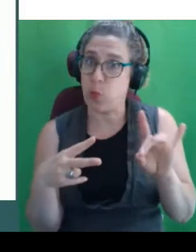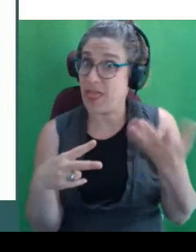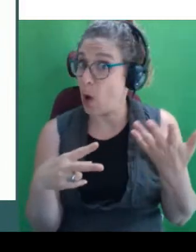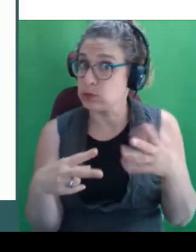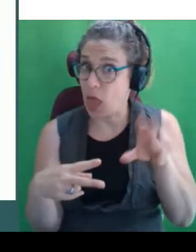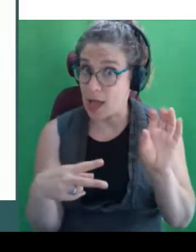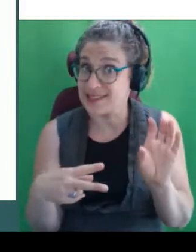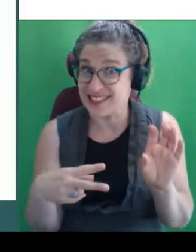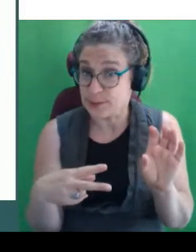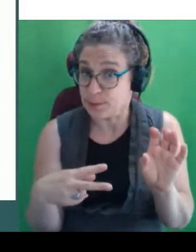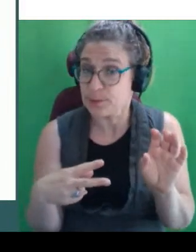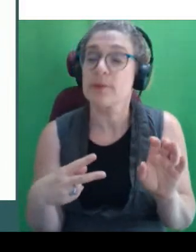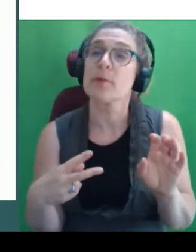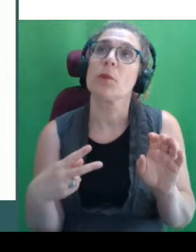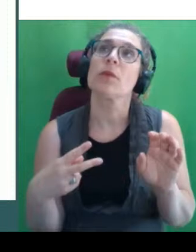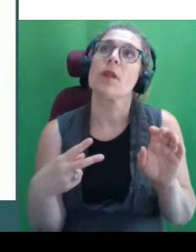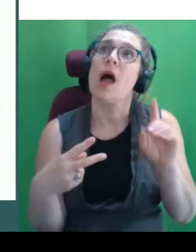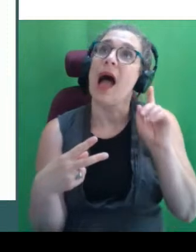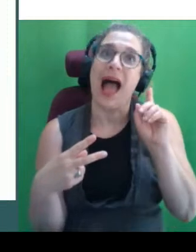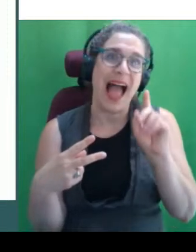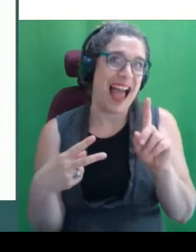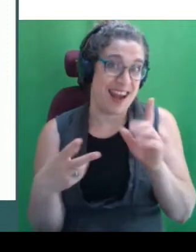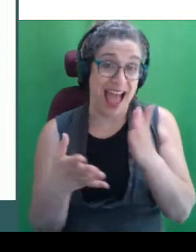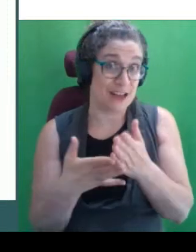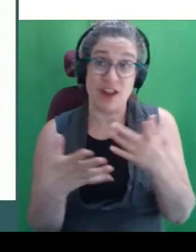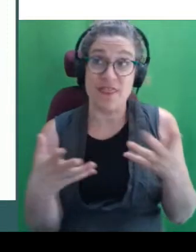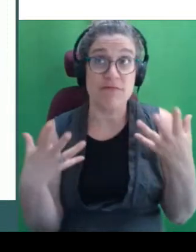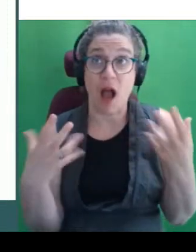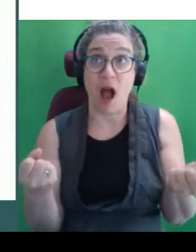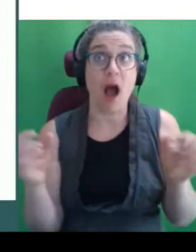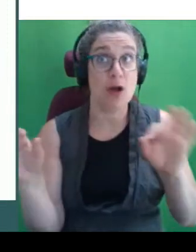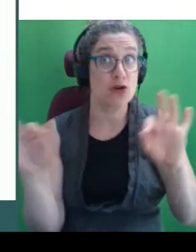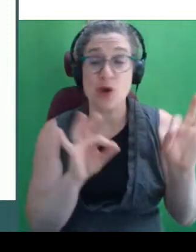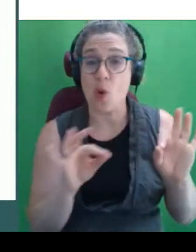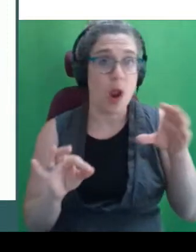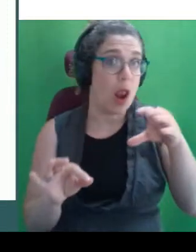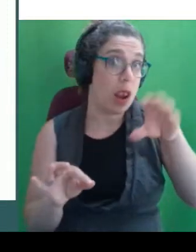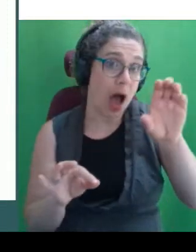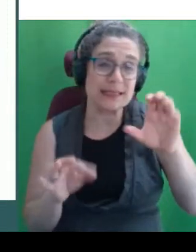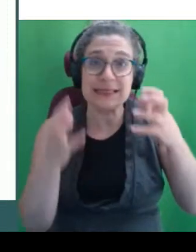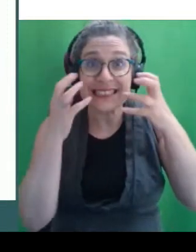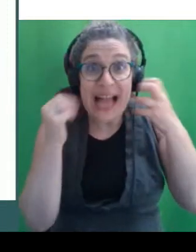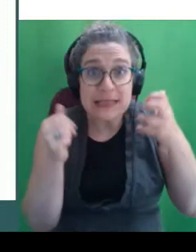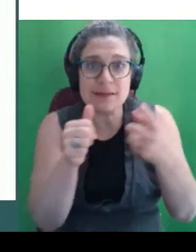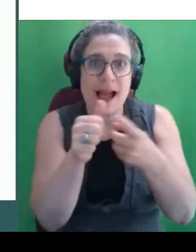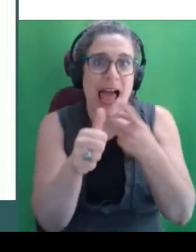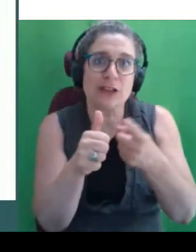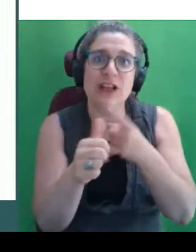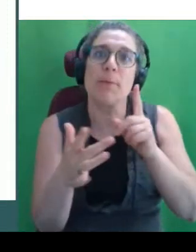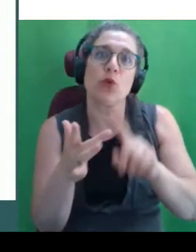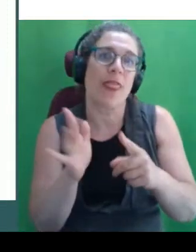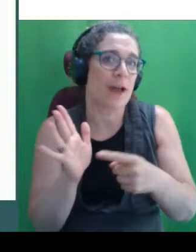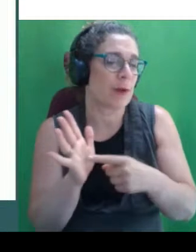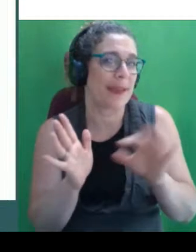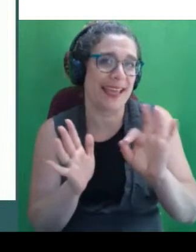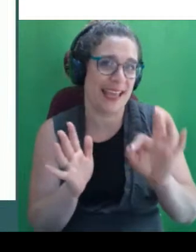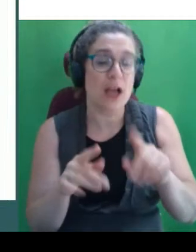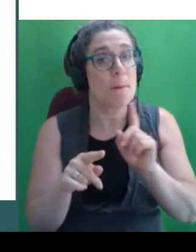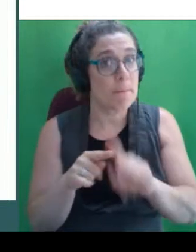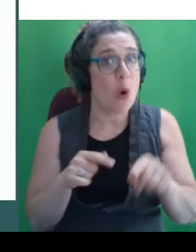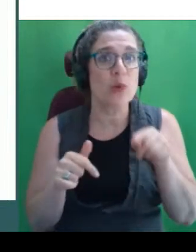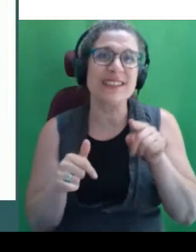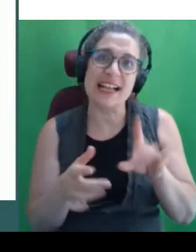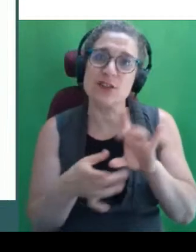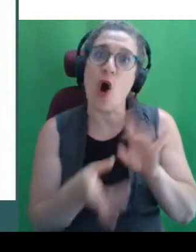to my knowledge, there's no licensed cat allergy immunotherapy. So it's usually used off license,